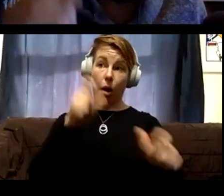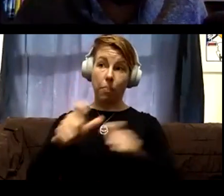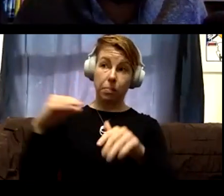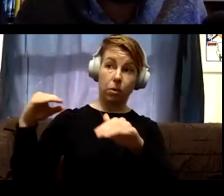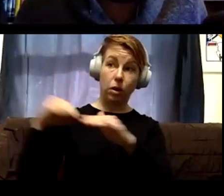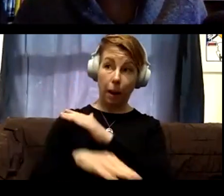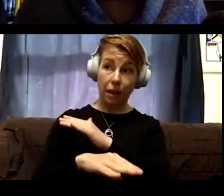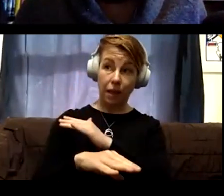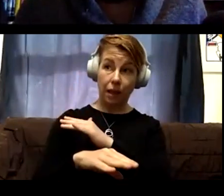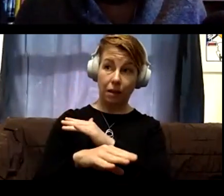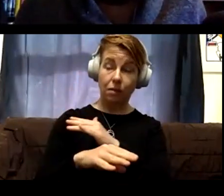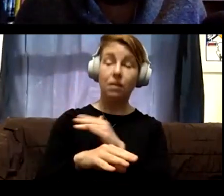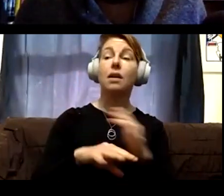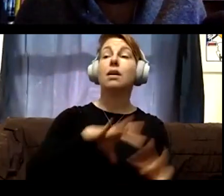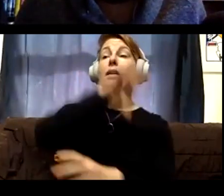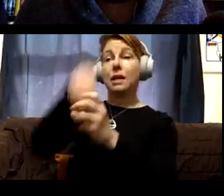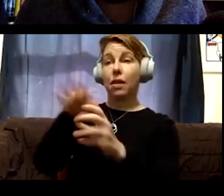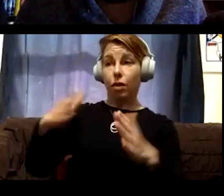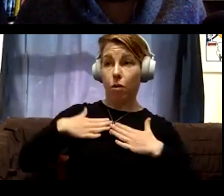them, and stole their identities?